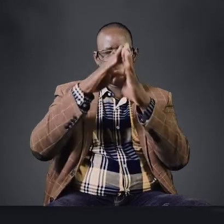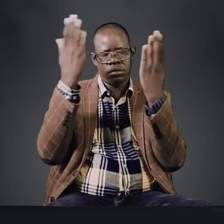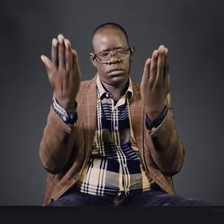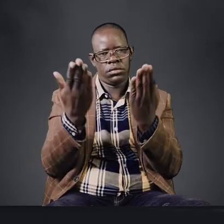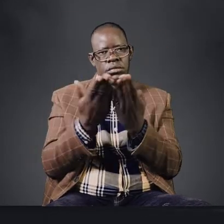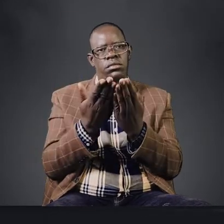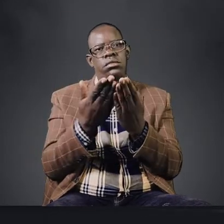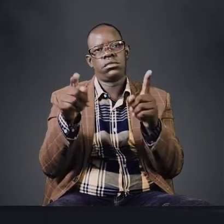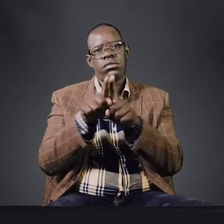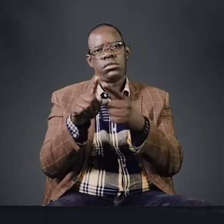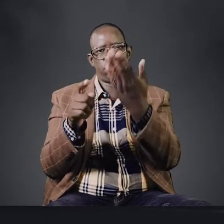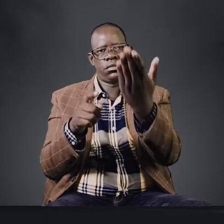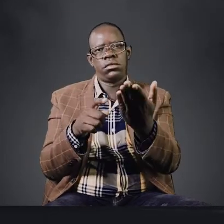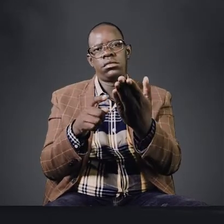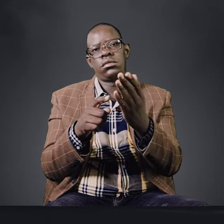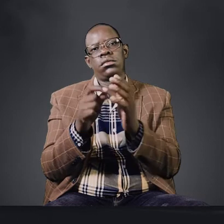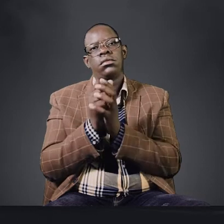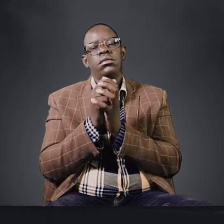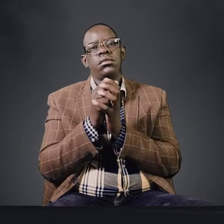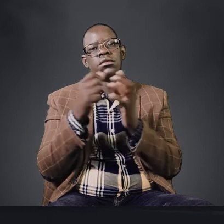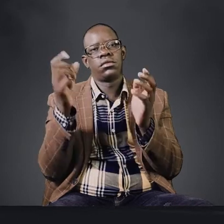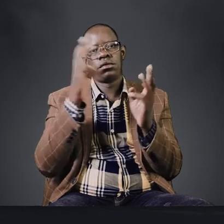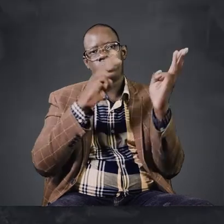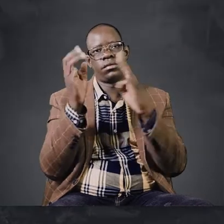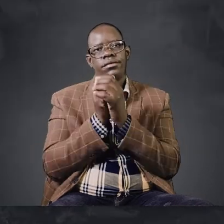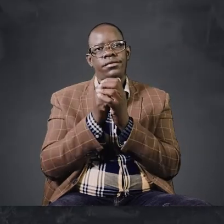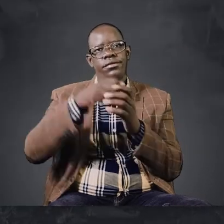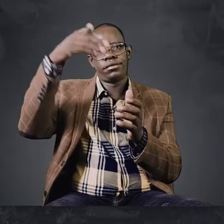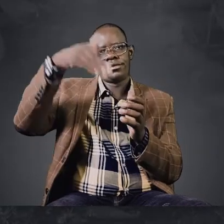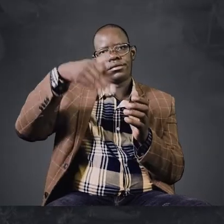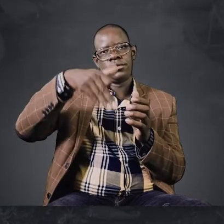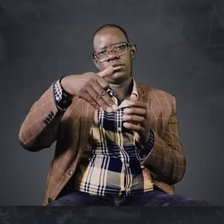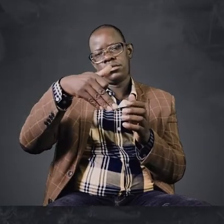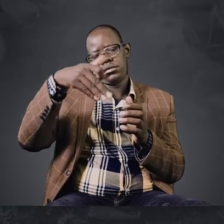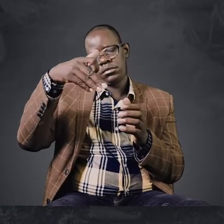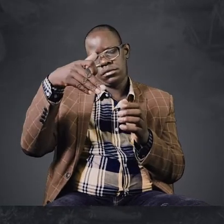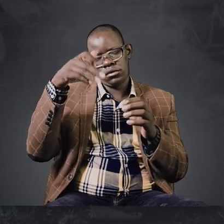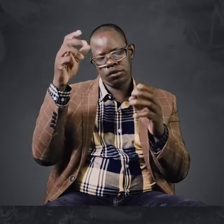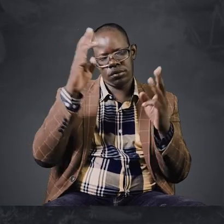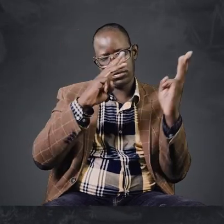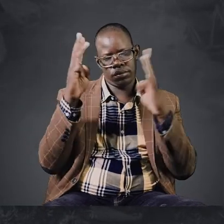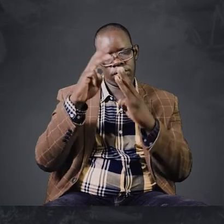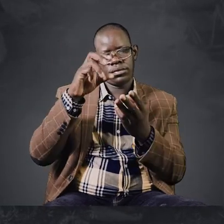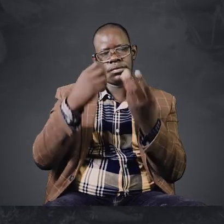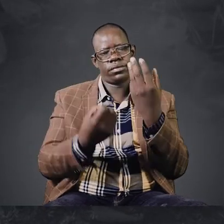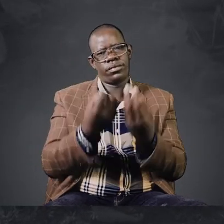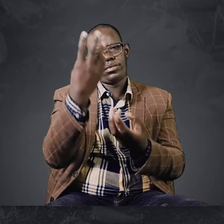means of the greenhouse effect, air pollution. In Namibia, the main causes of air pollution are